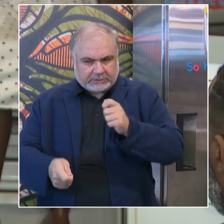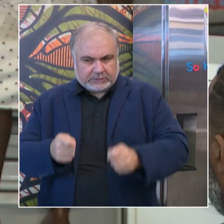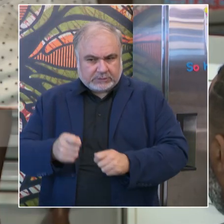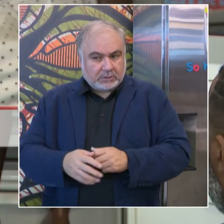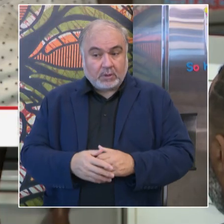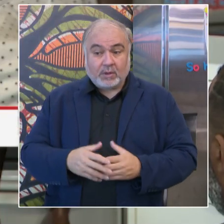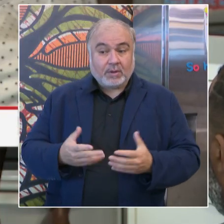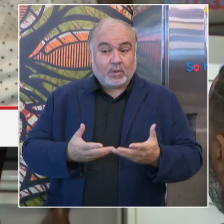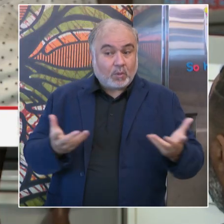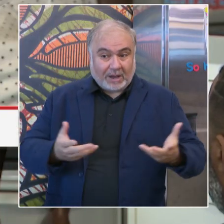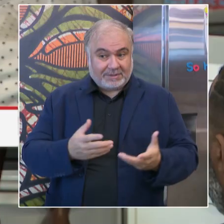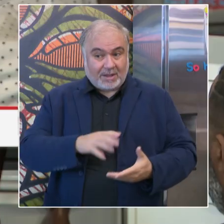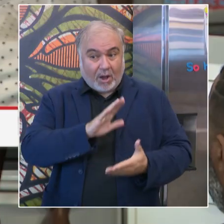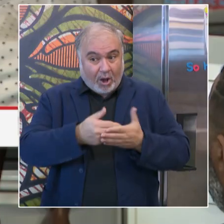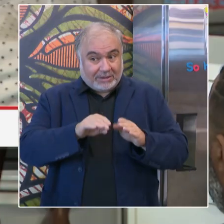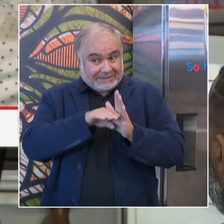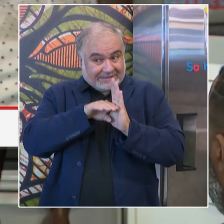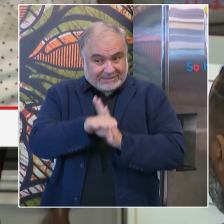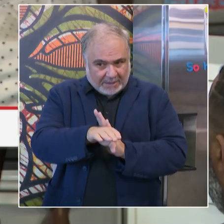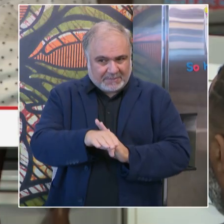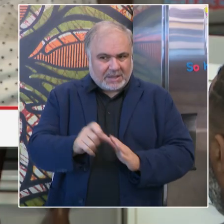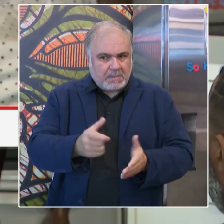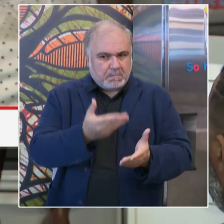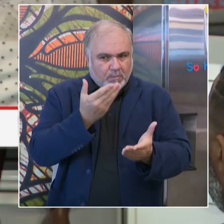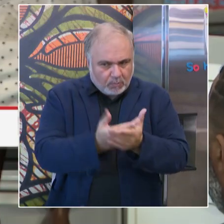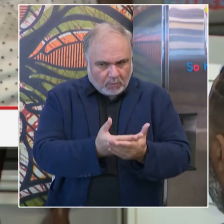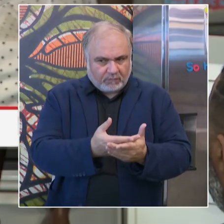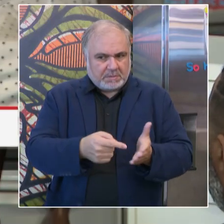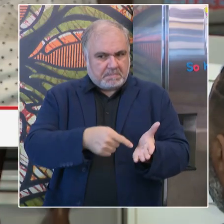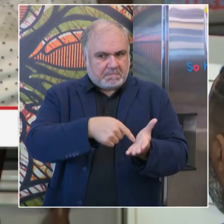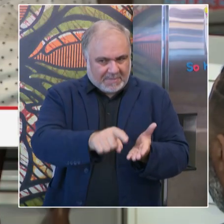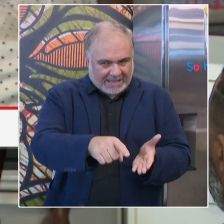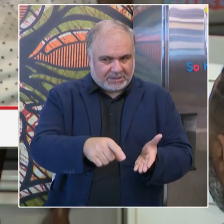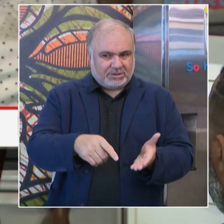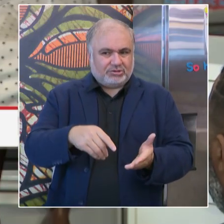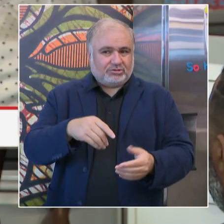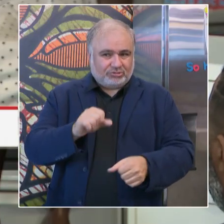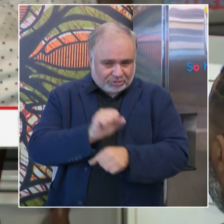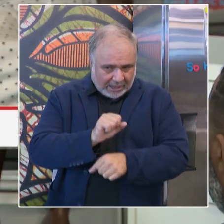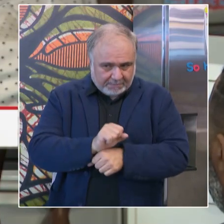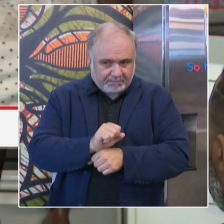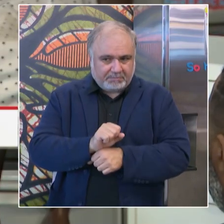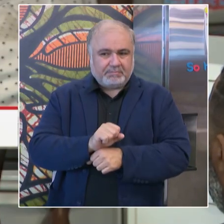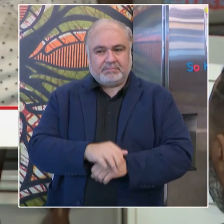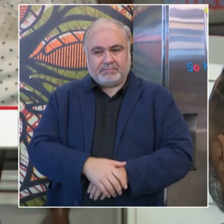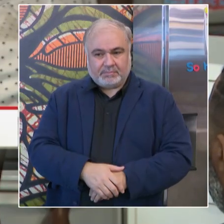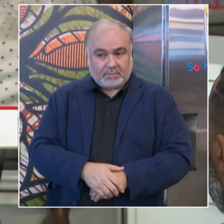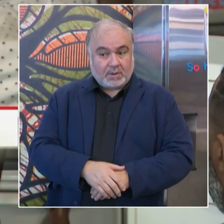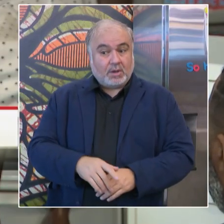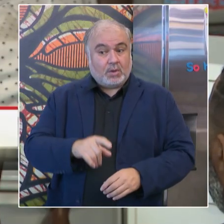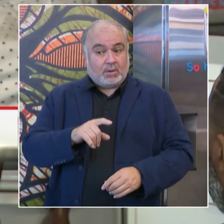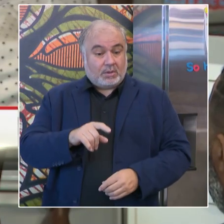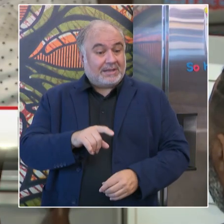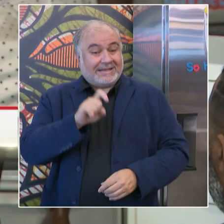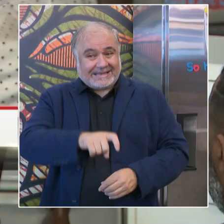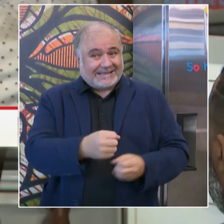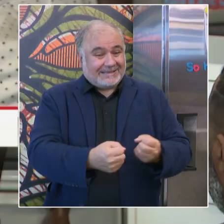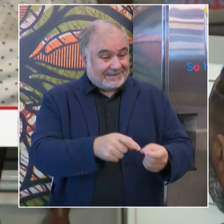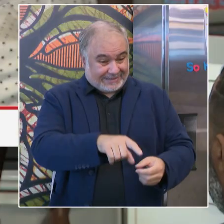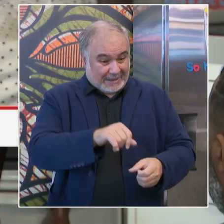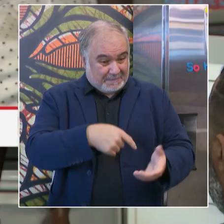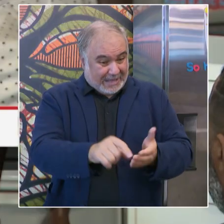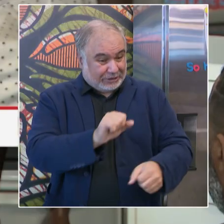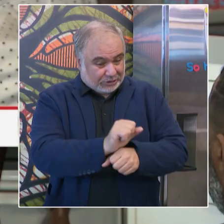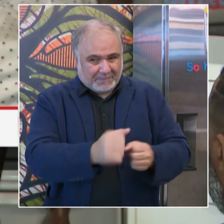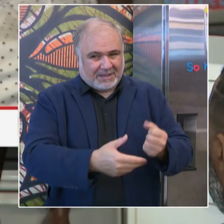good paying job. You need a couple of good paying jobs as a family. And so we want to make sure that our young people